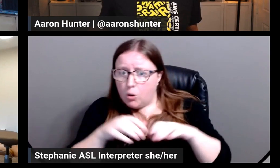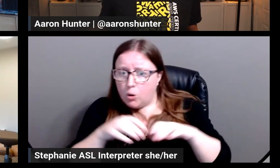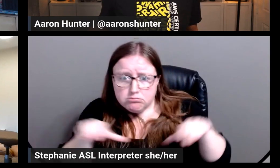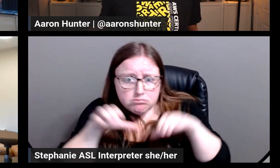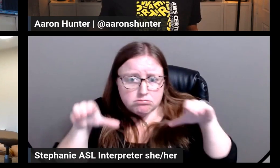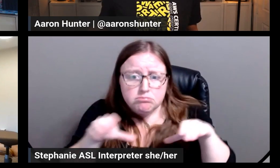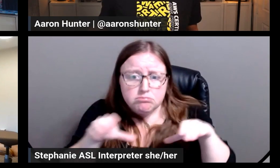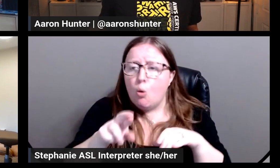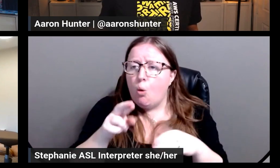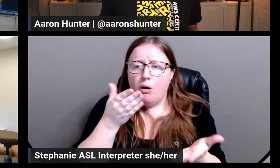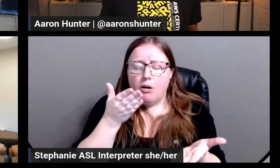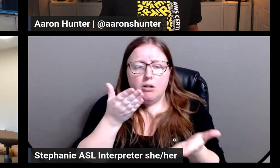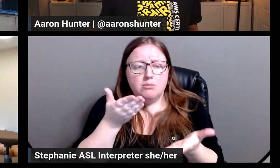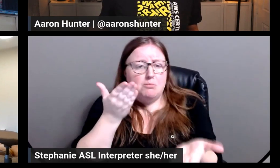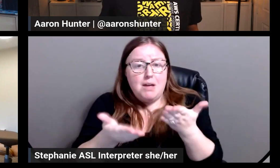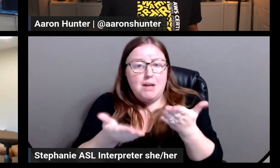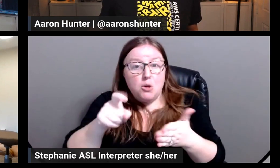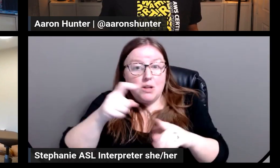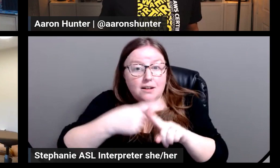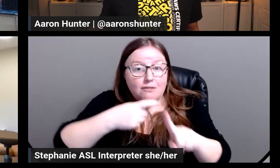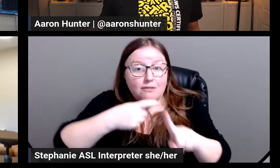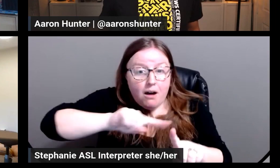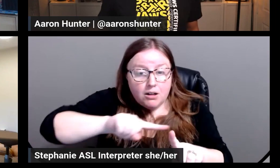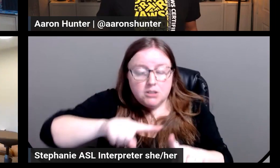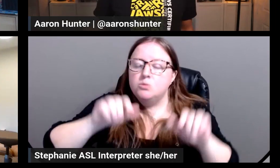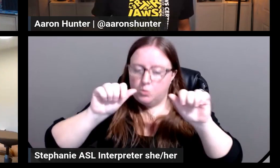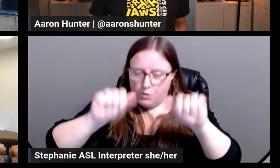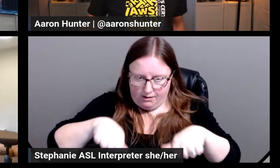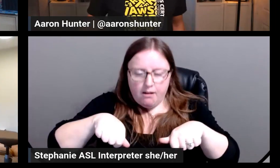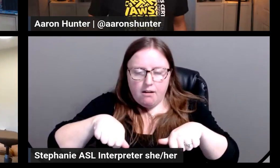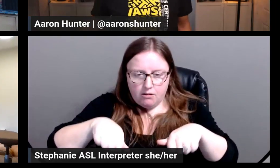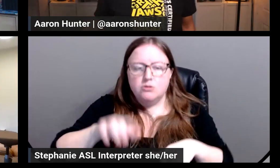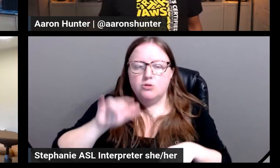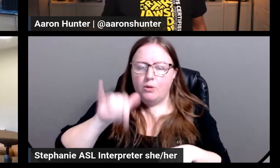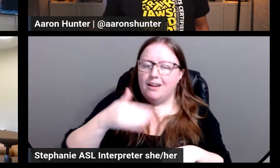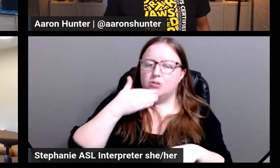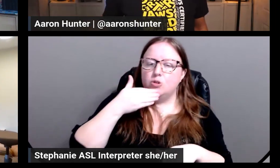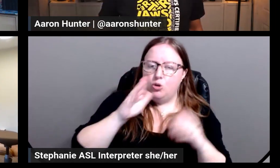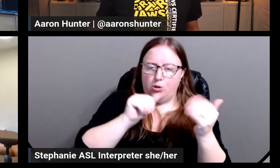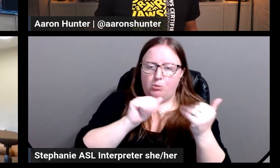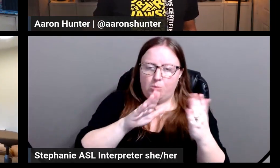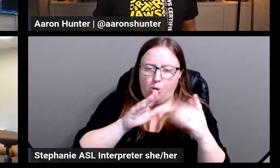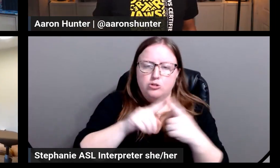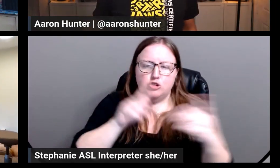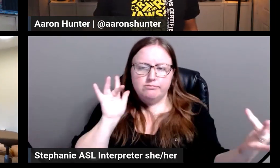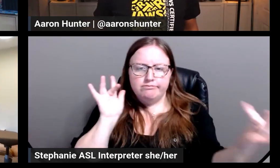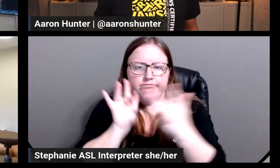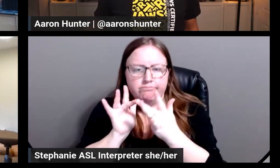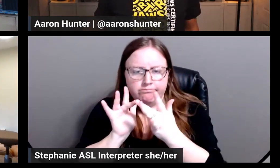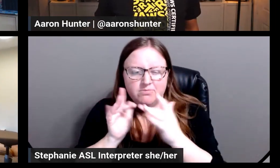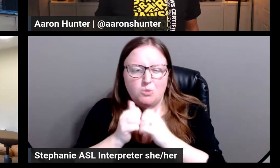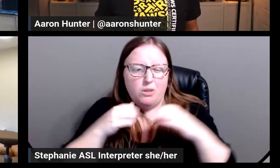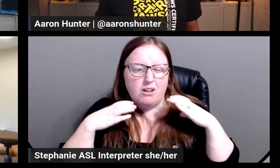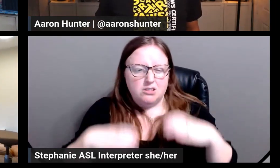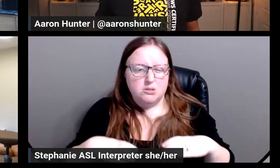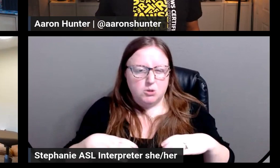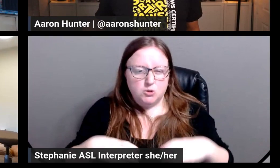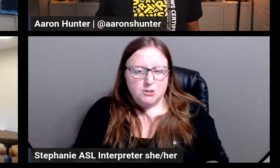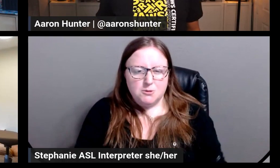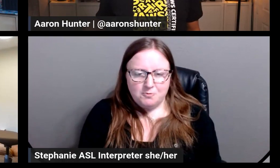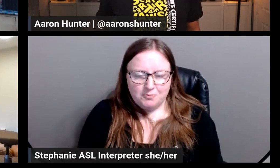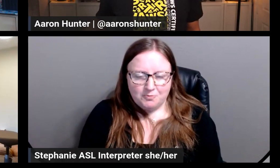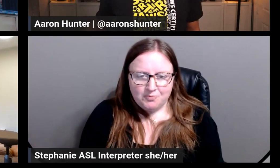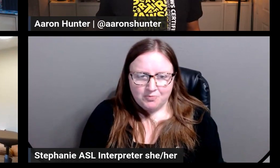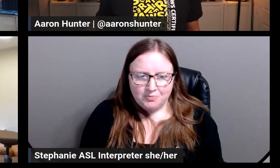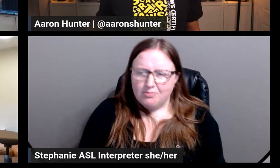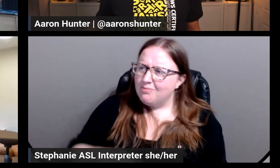that you need from us, we can do that. And so that's a great way for us to keep in touch with our customers. So that